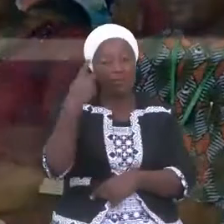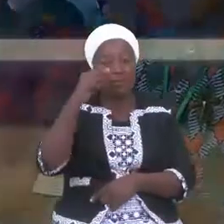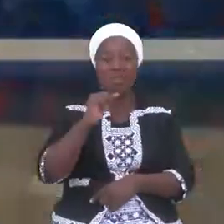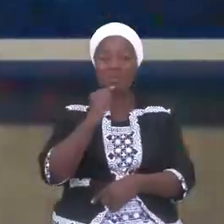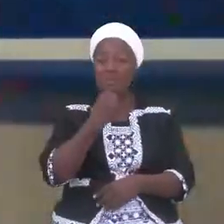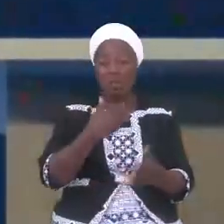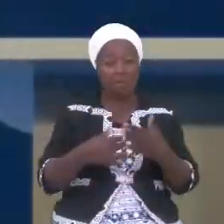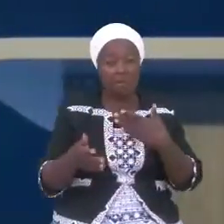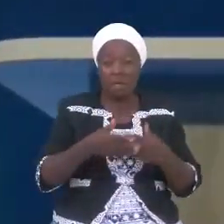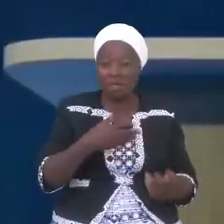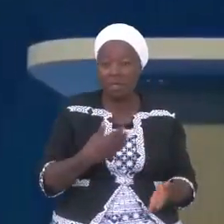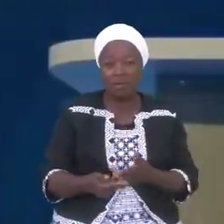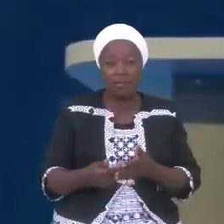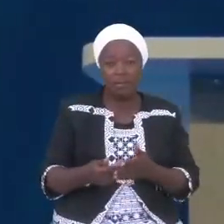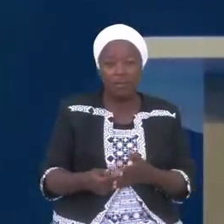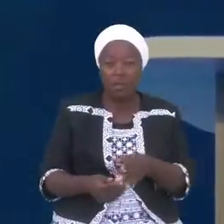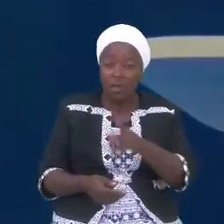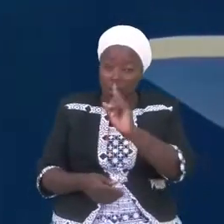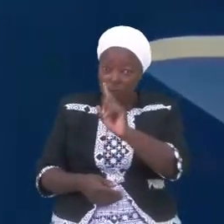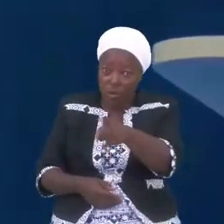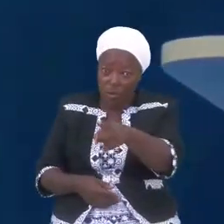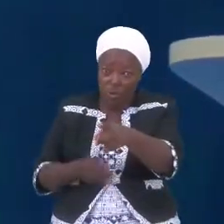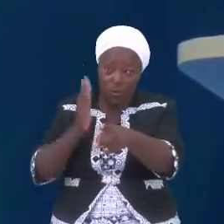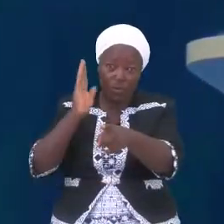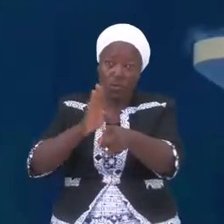matter. You will be saved.